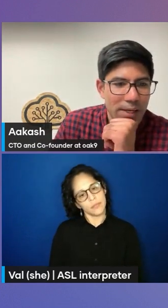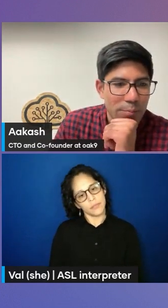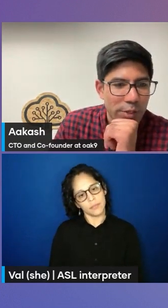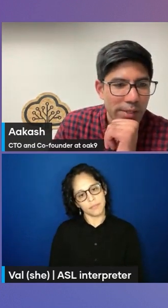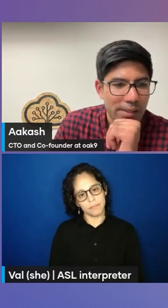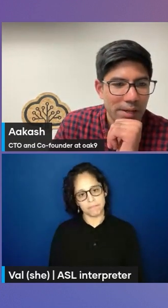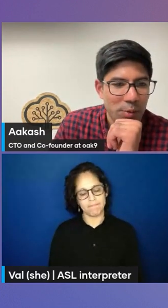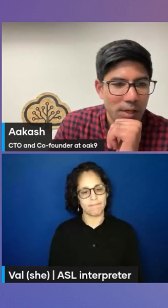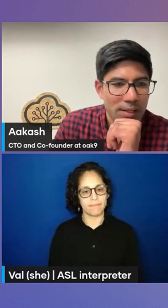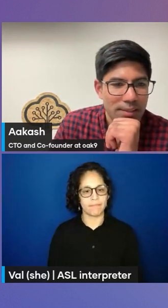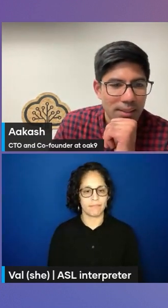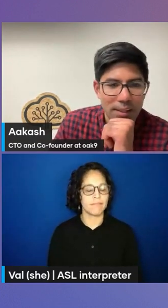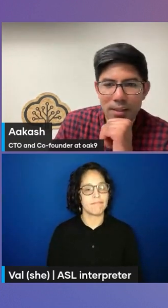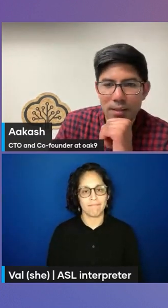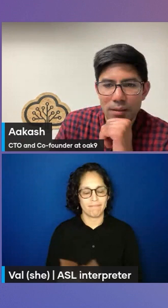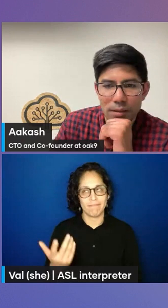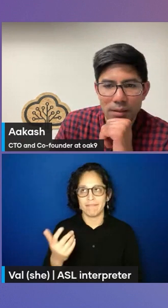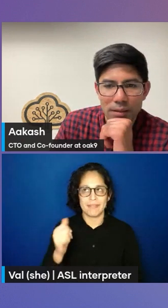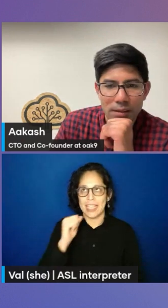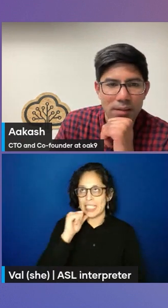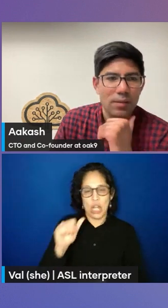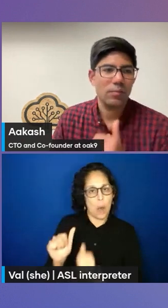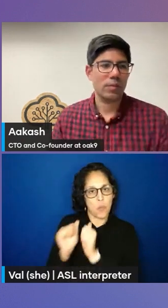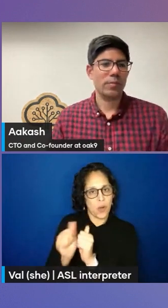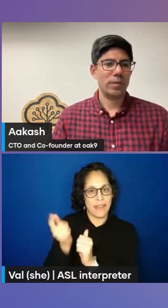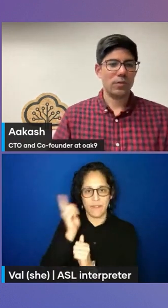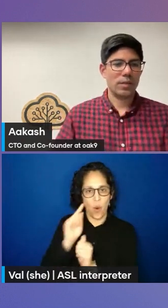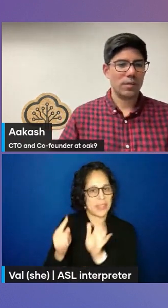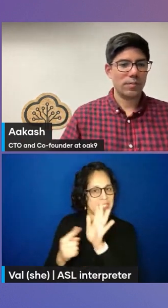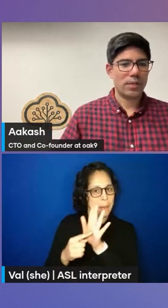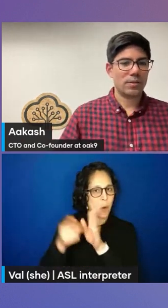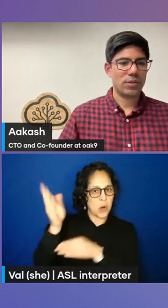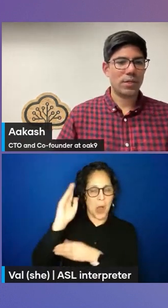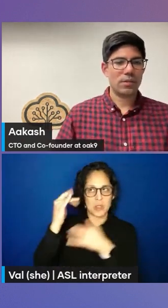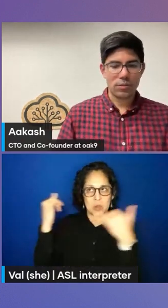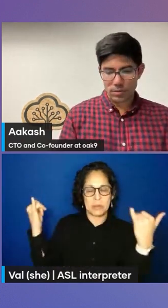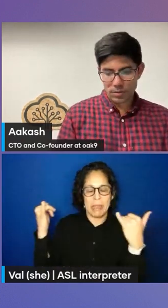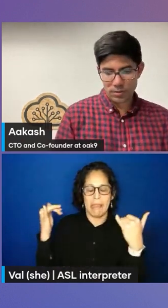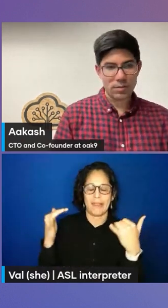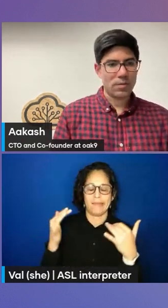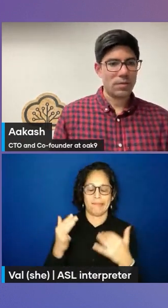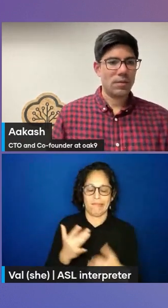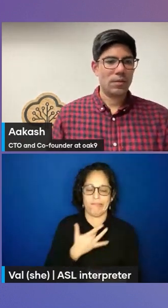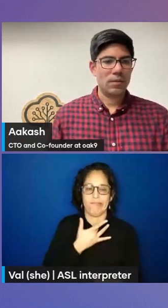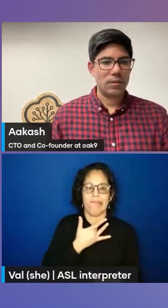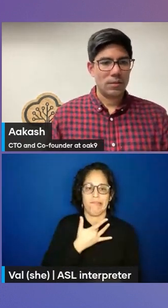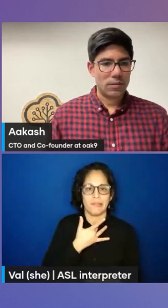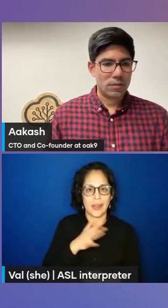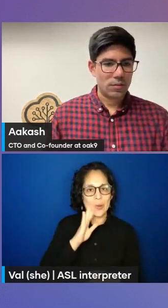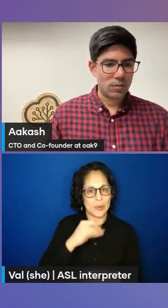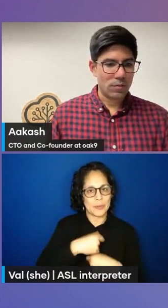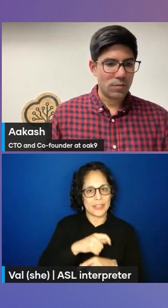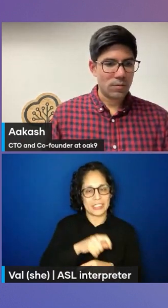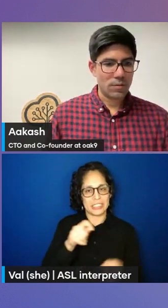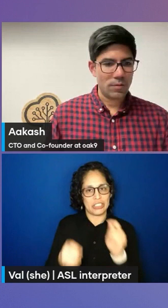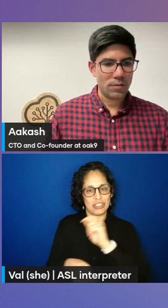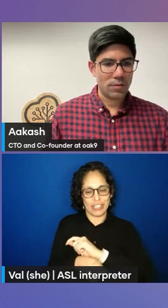Did not pray to the demo gods today. Let me go ahead and make a change.